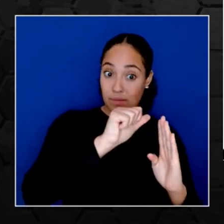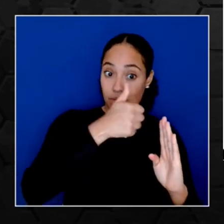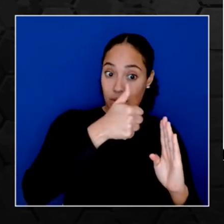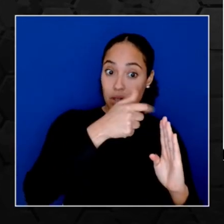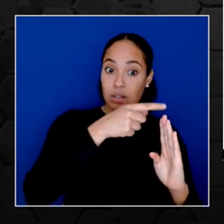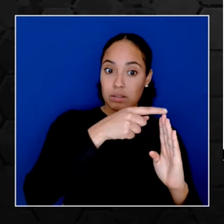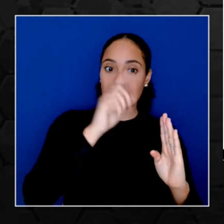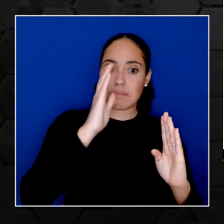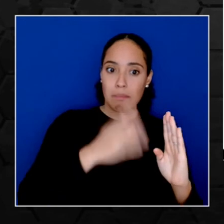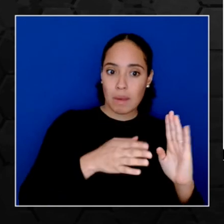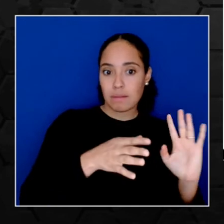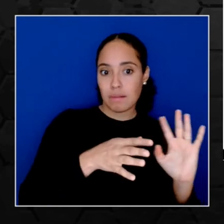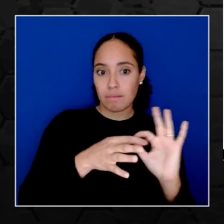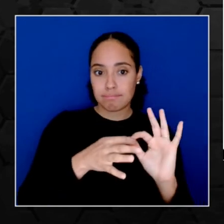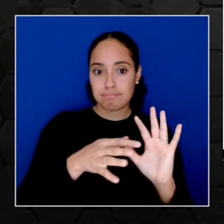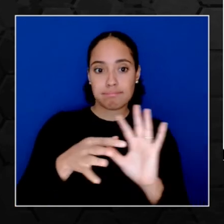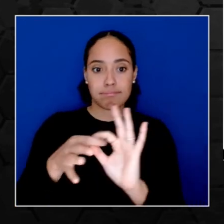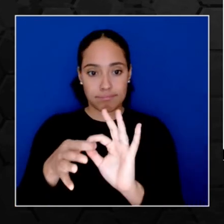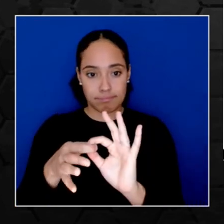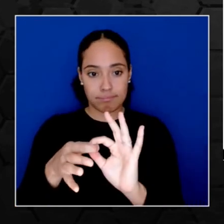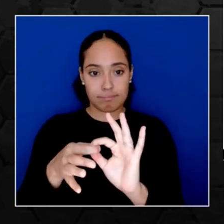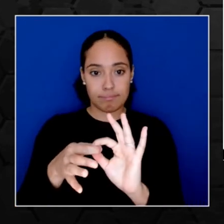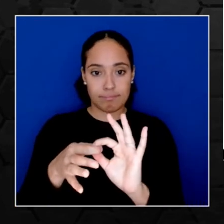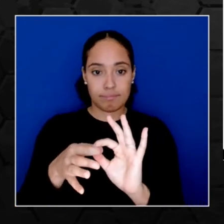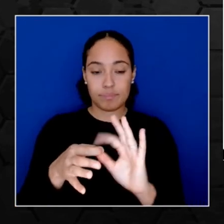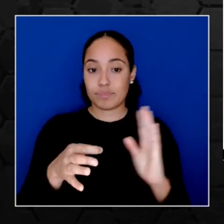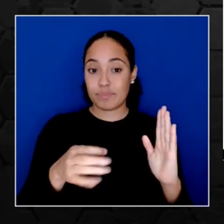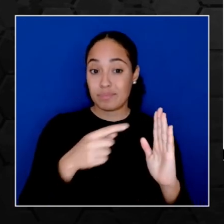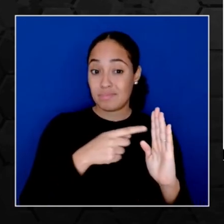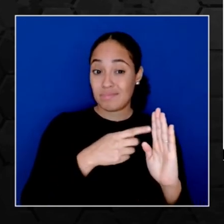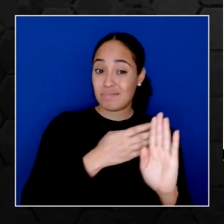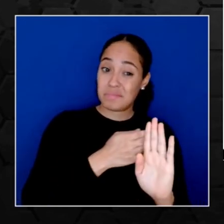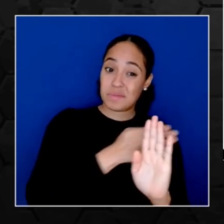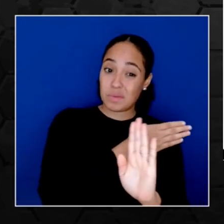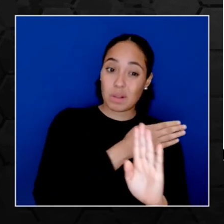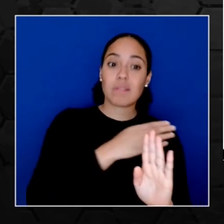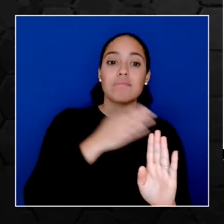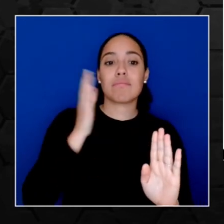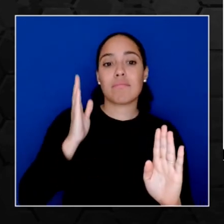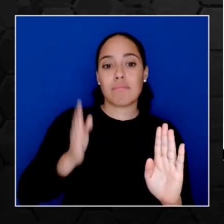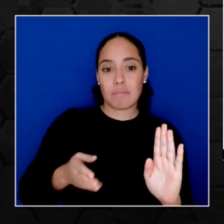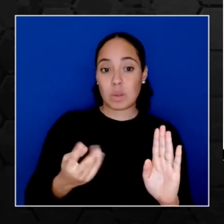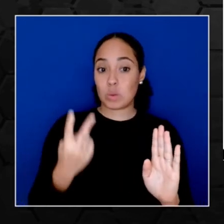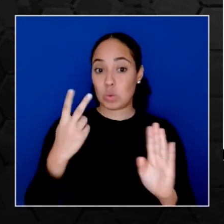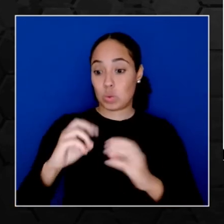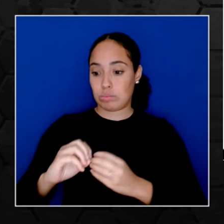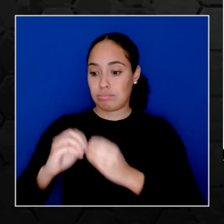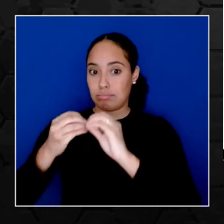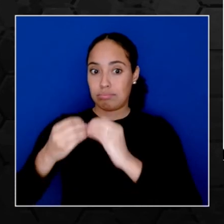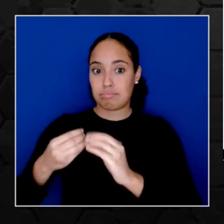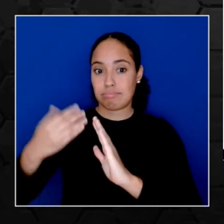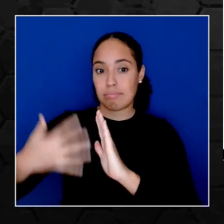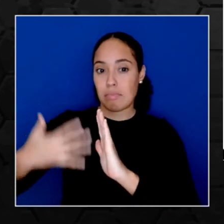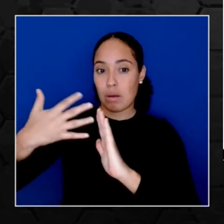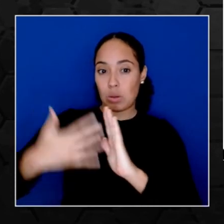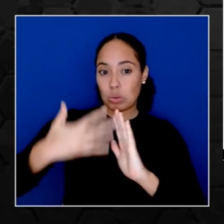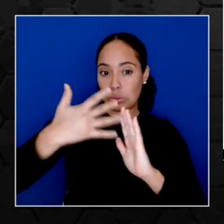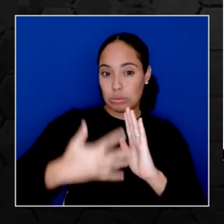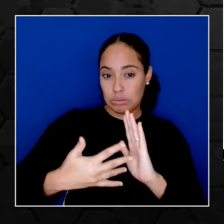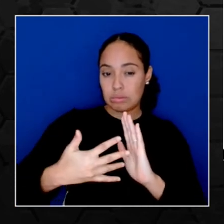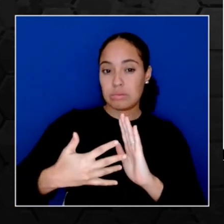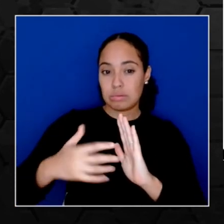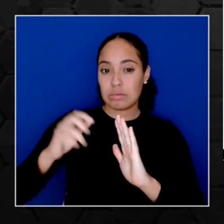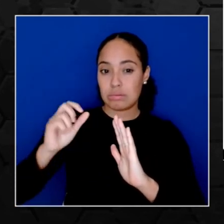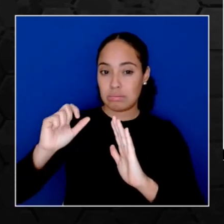two models in order for them to work like we want them to. So for creating models, click on new. We have to give the name. So first